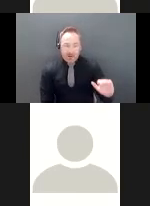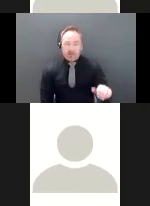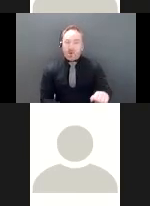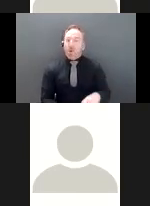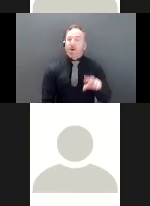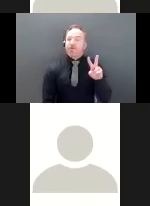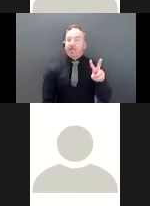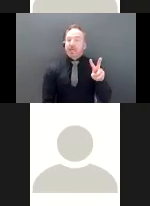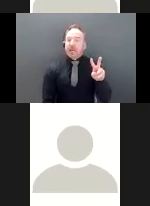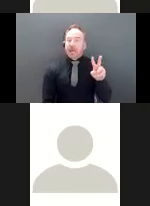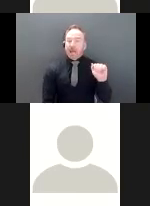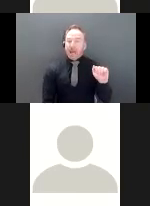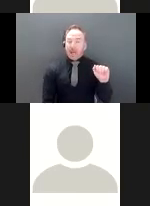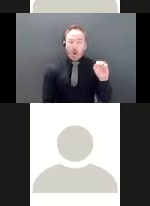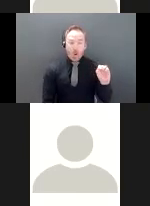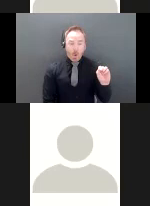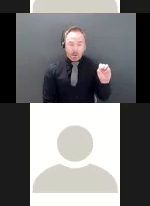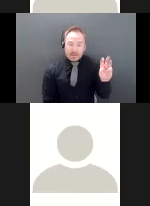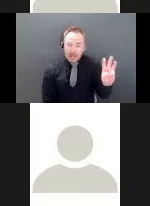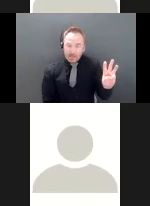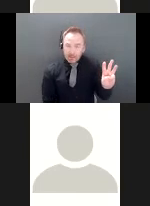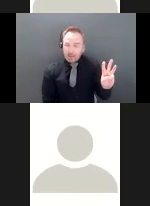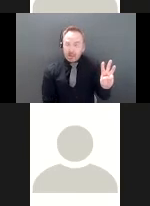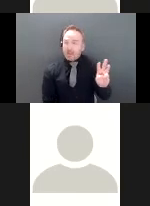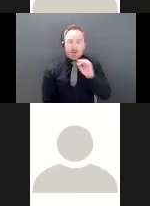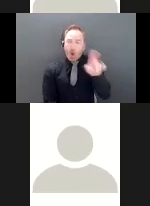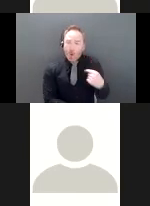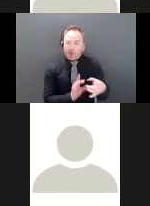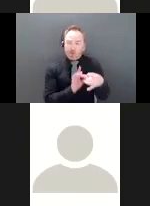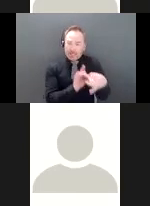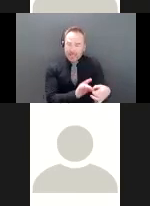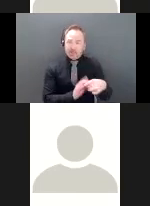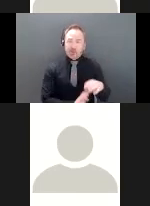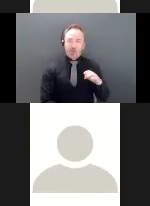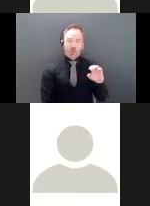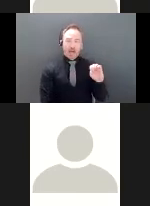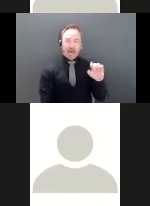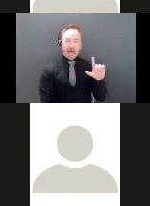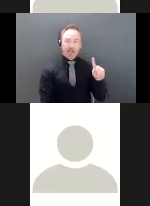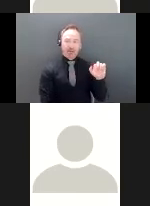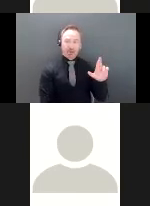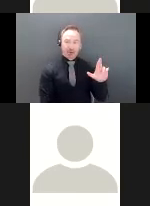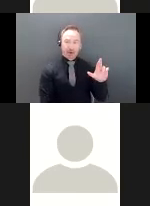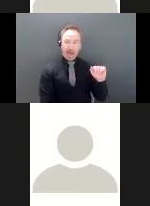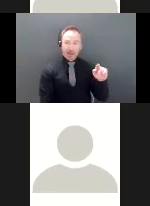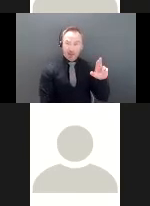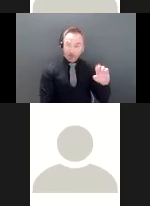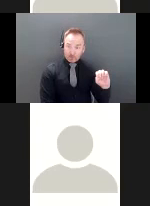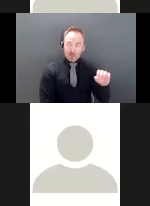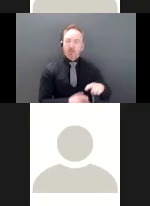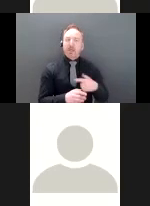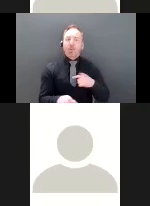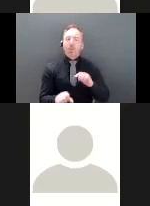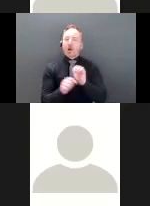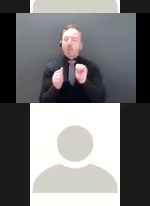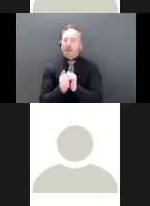women outside of the scope of elder abuse. So we really, we've worked with Elder Abuse Ontario, Prevention Ontario, within the